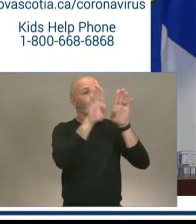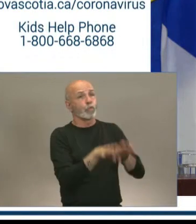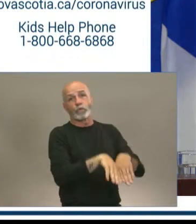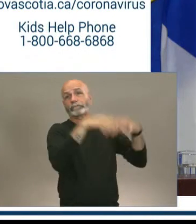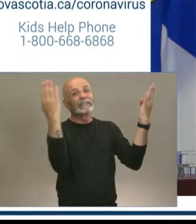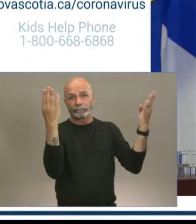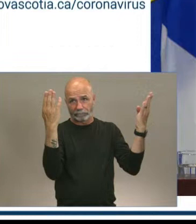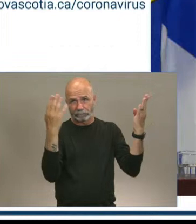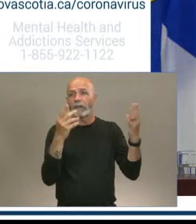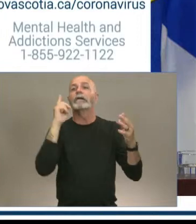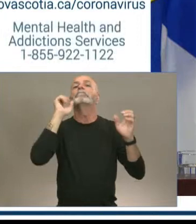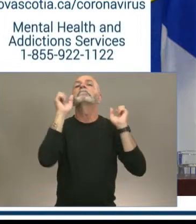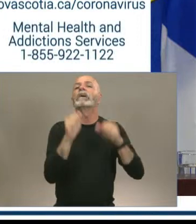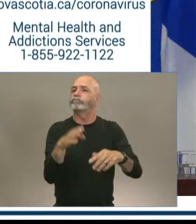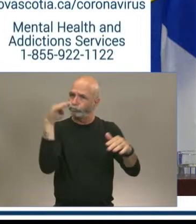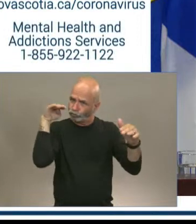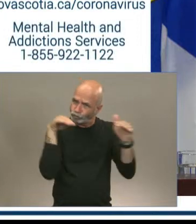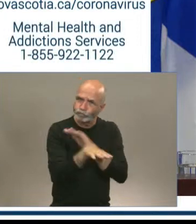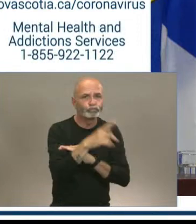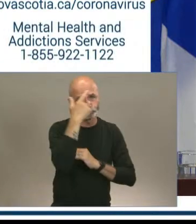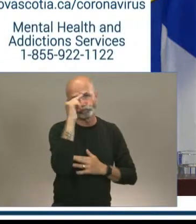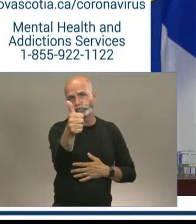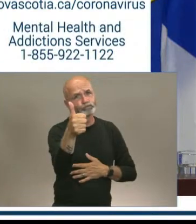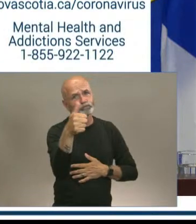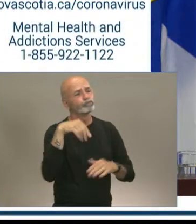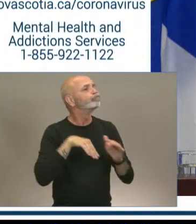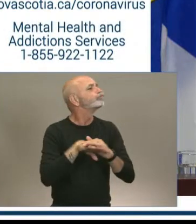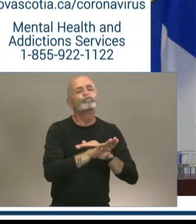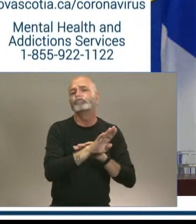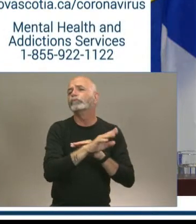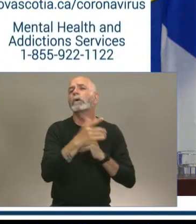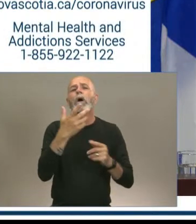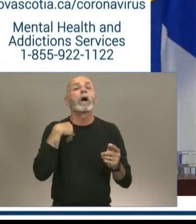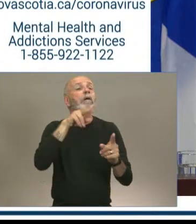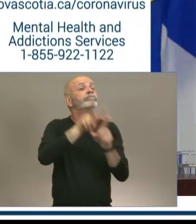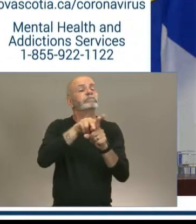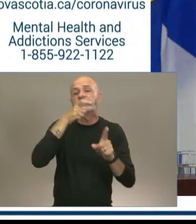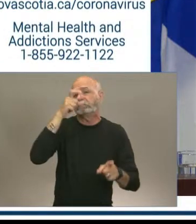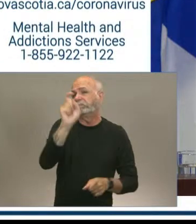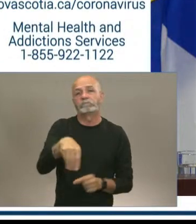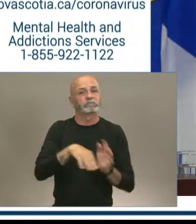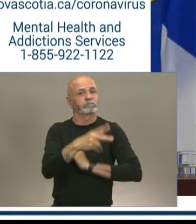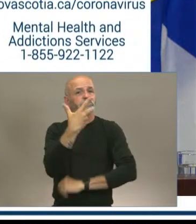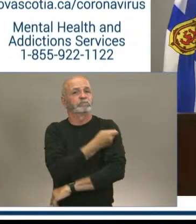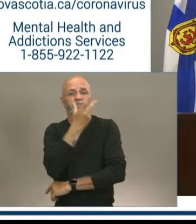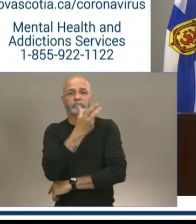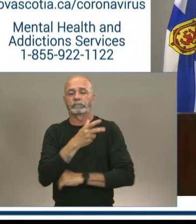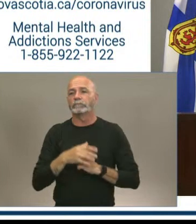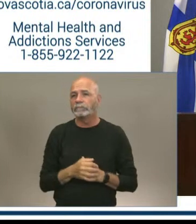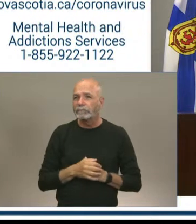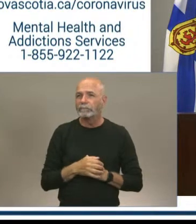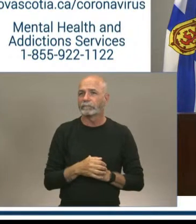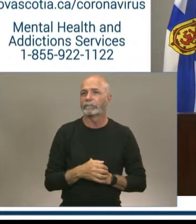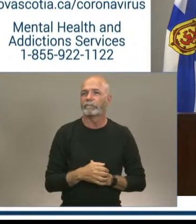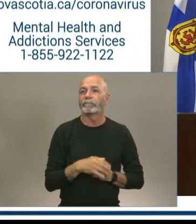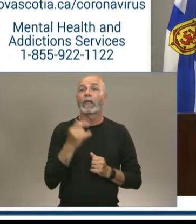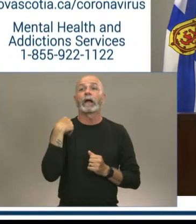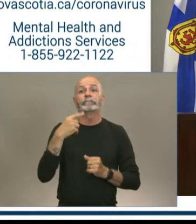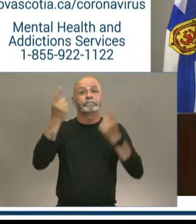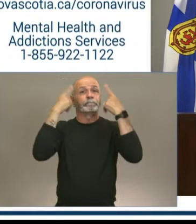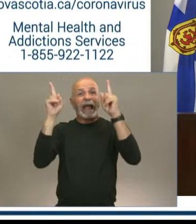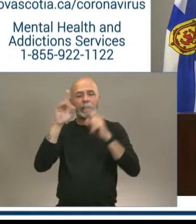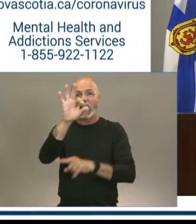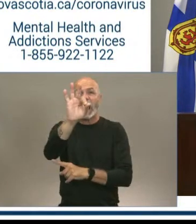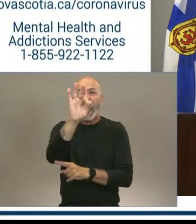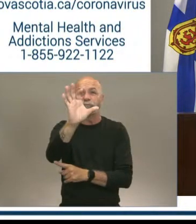dose. So more news, we have actually hit 900,000 doses as a milestone today for doses into